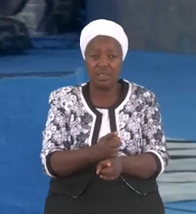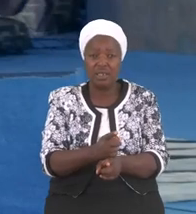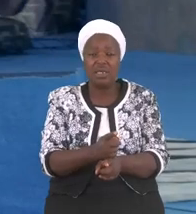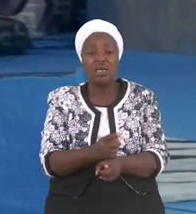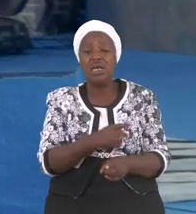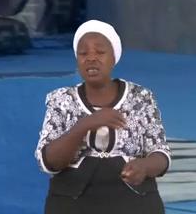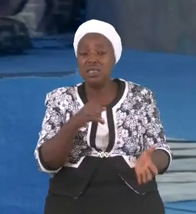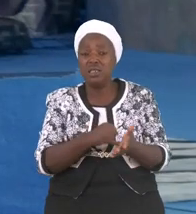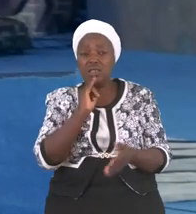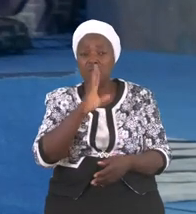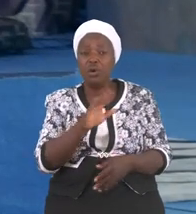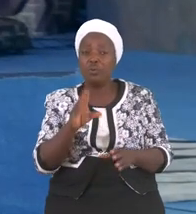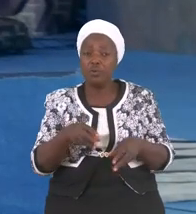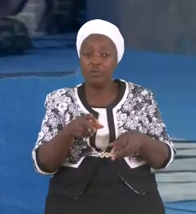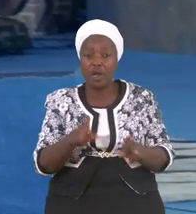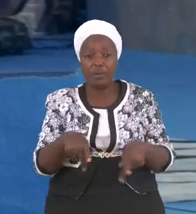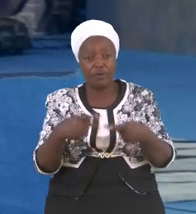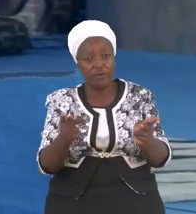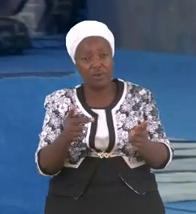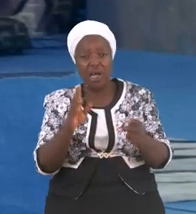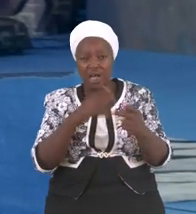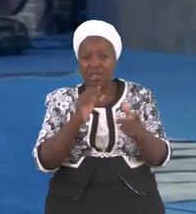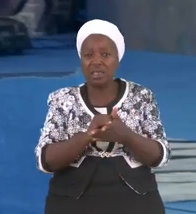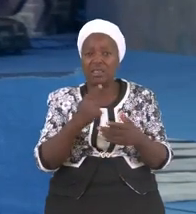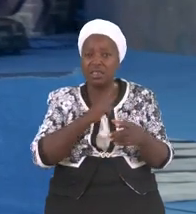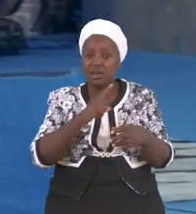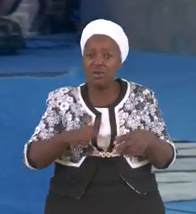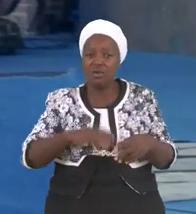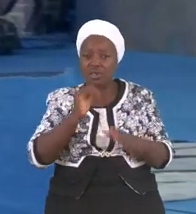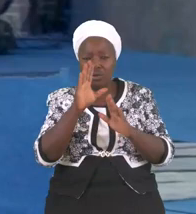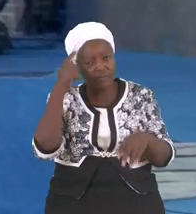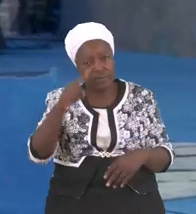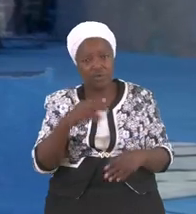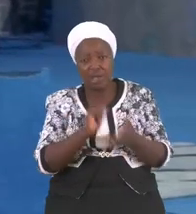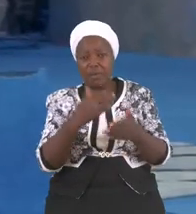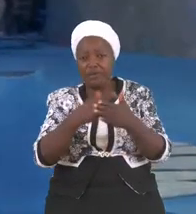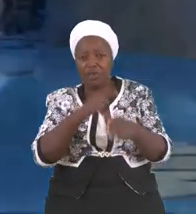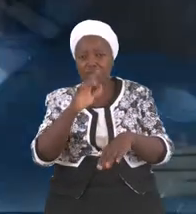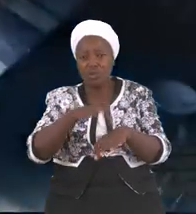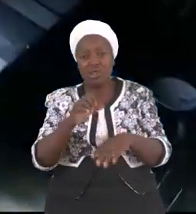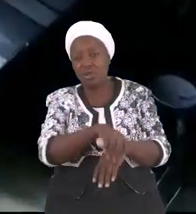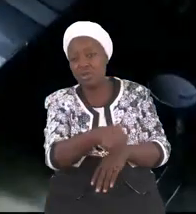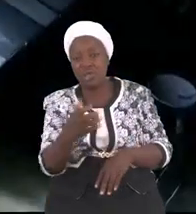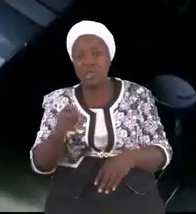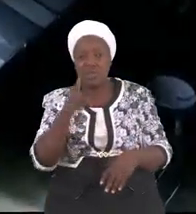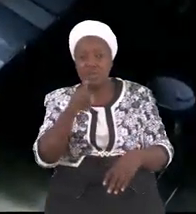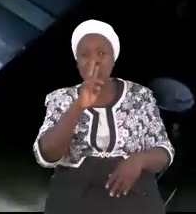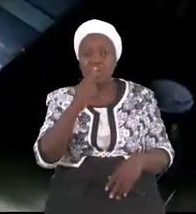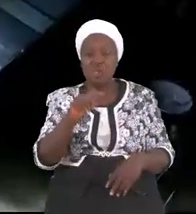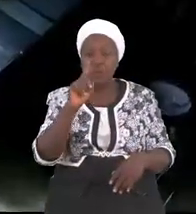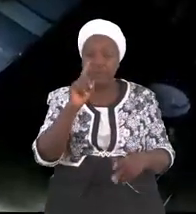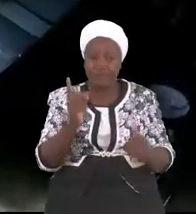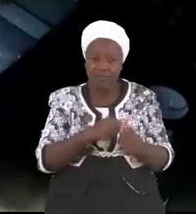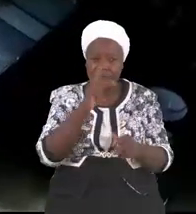provision, and the Lord is looking for you, that before he even touches others, you are the first